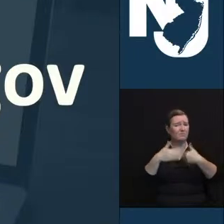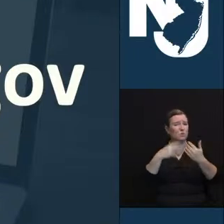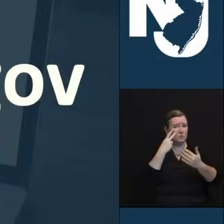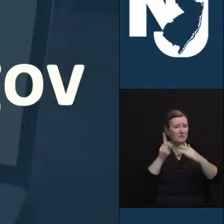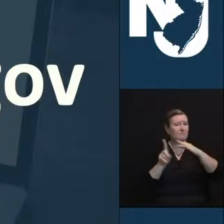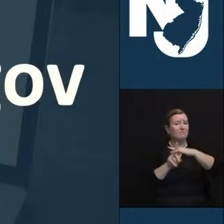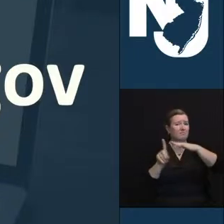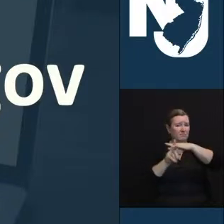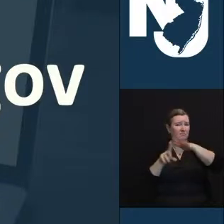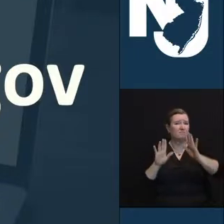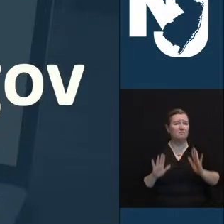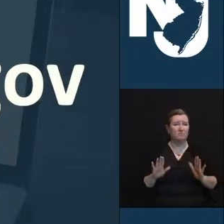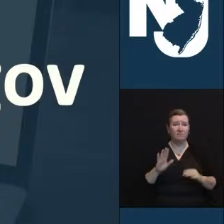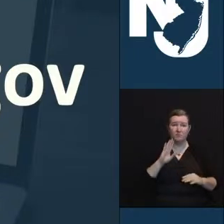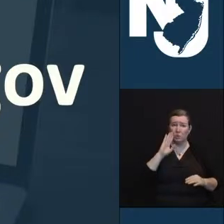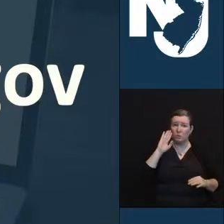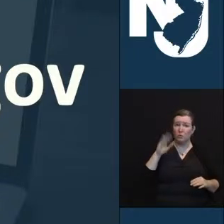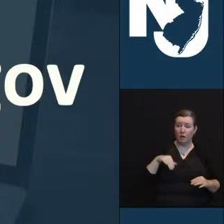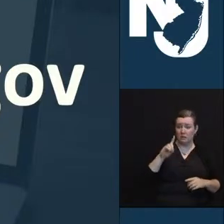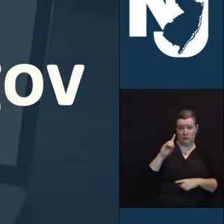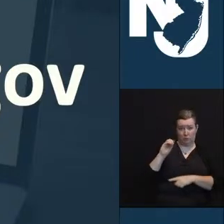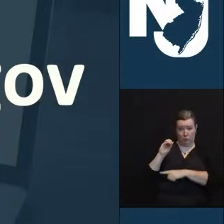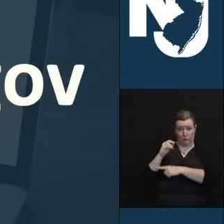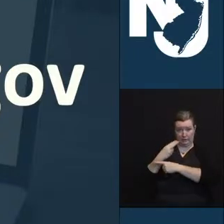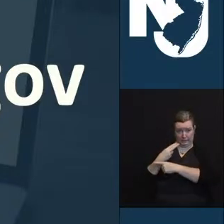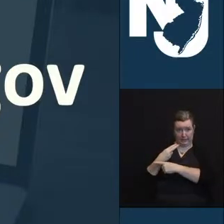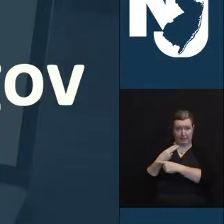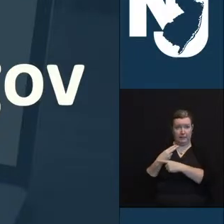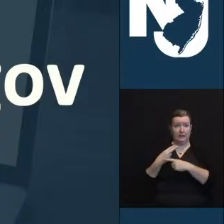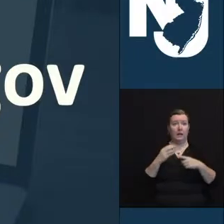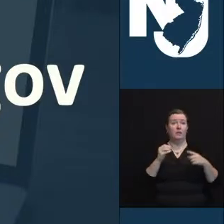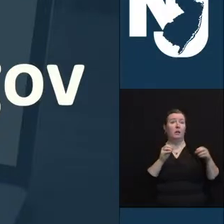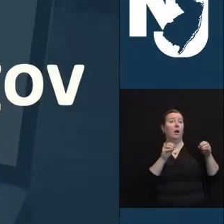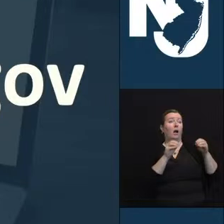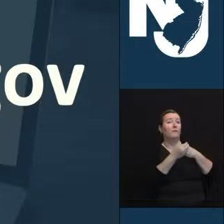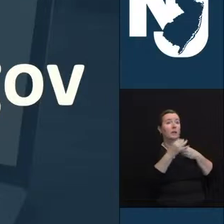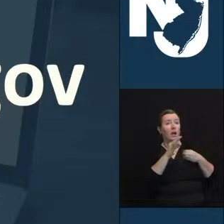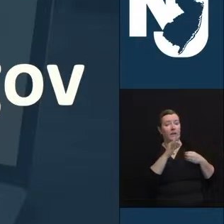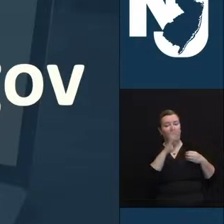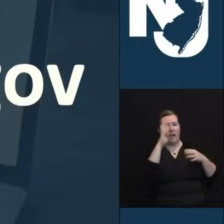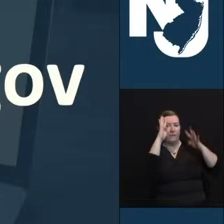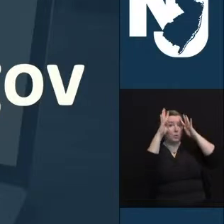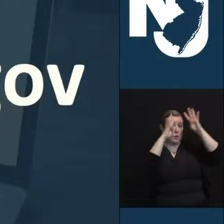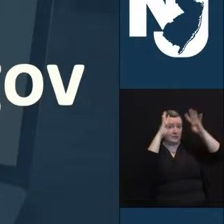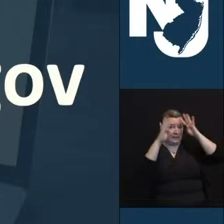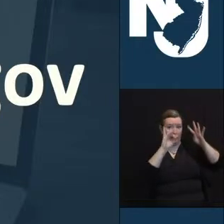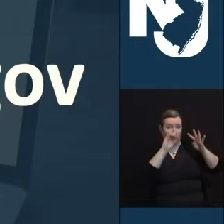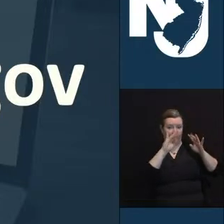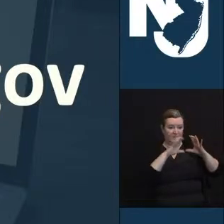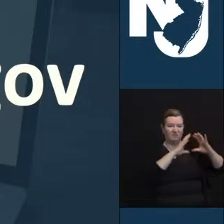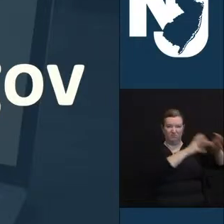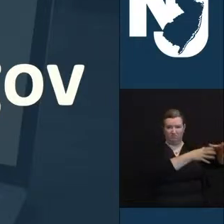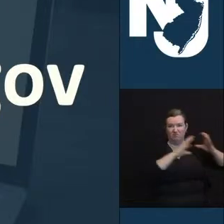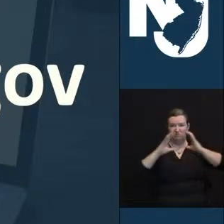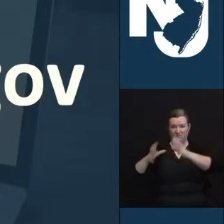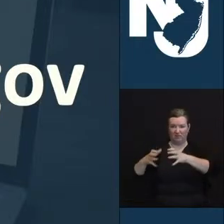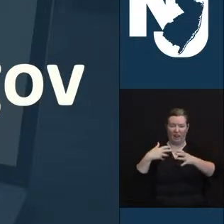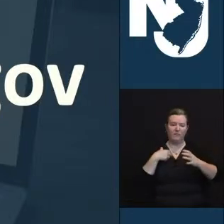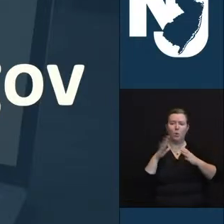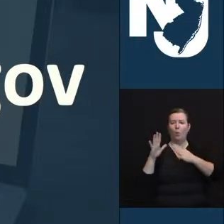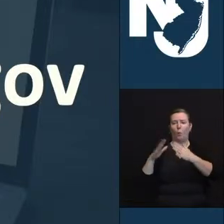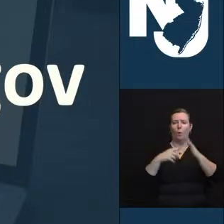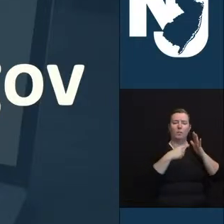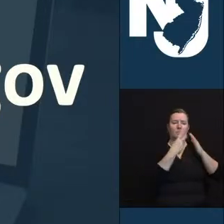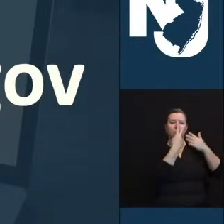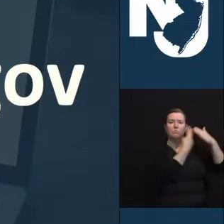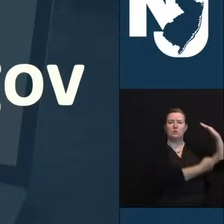Judy's leadership and the Office of Innovation under Beth Novak's leadership have been creating predictive models to help us